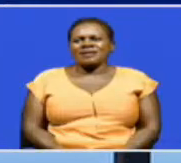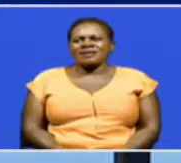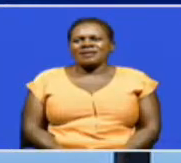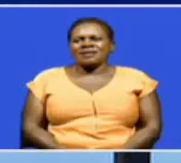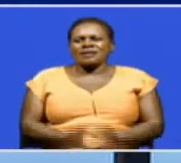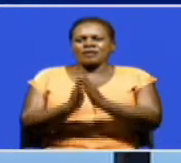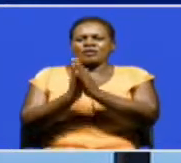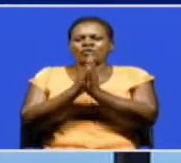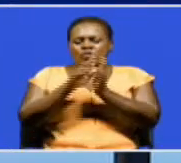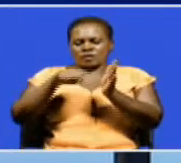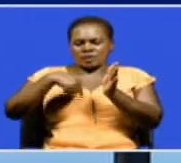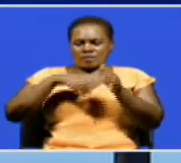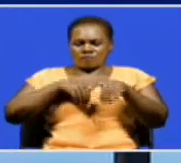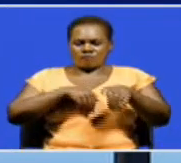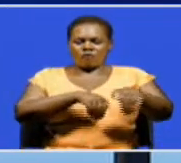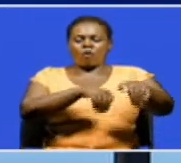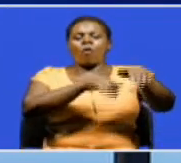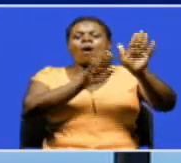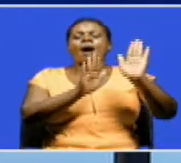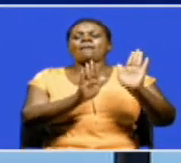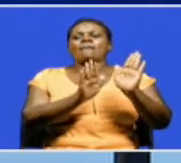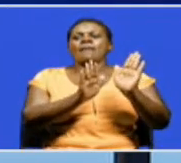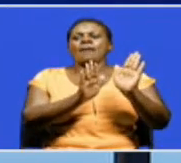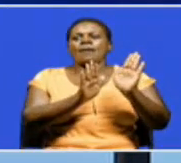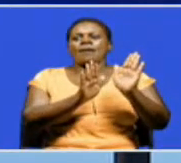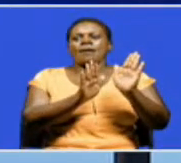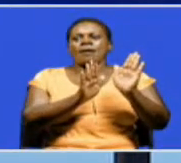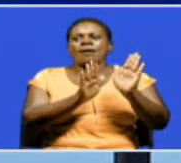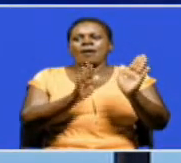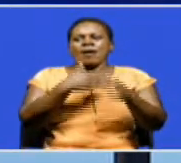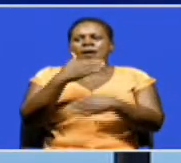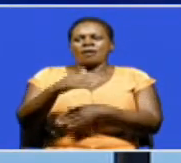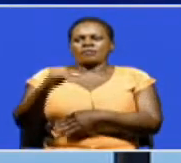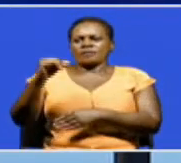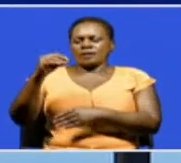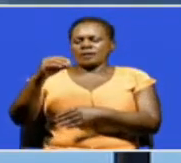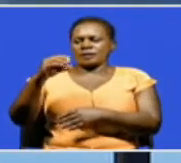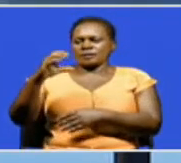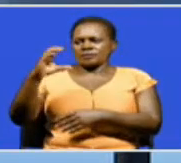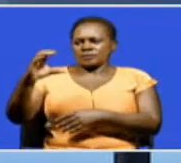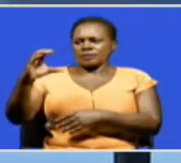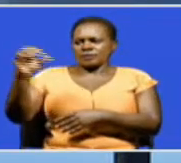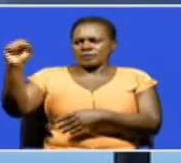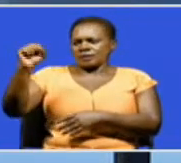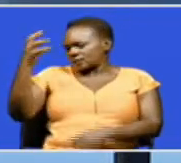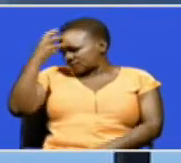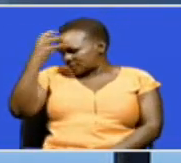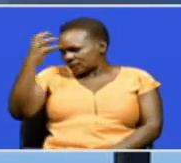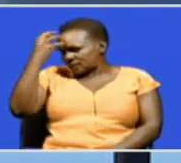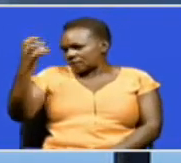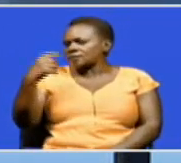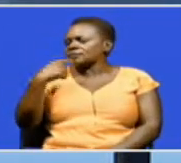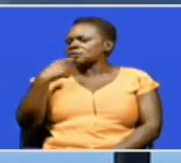That is a story we will keep an eye on for you. Of course, just coming days after Interior Cabinet Secretary Dr. Fred Matiang'i touched a little bit on